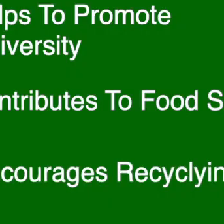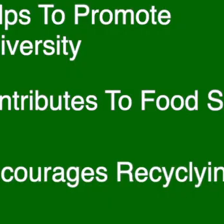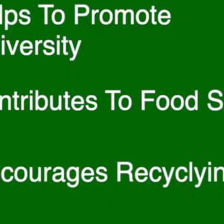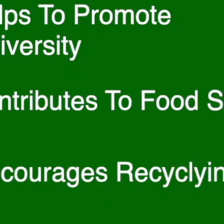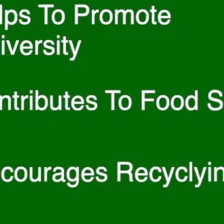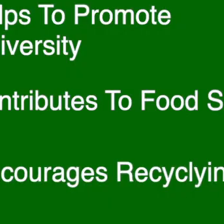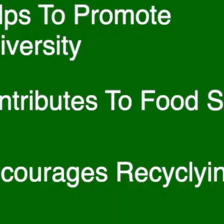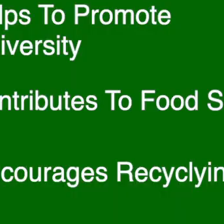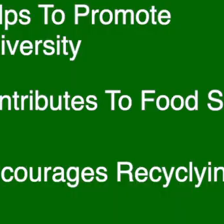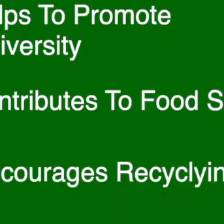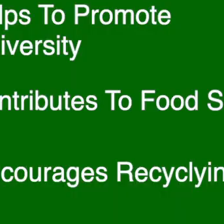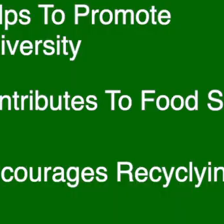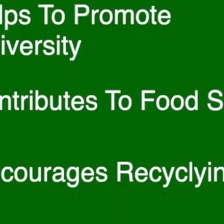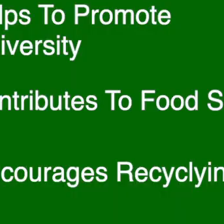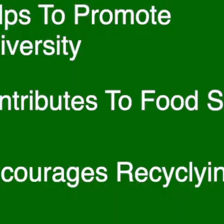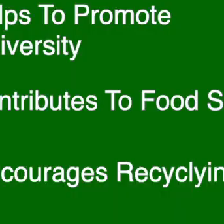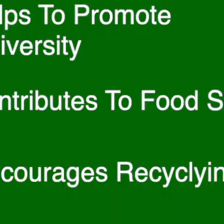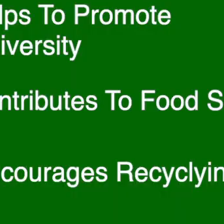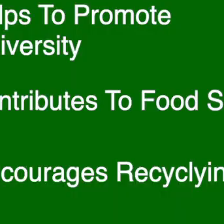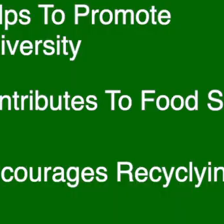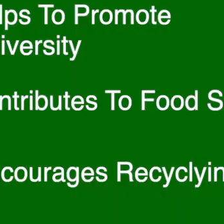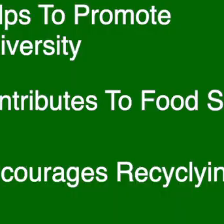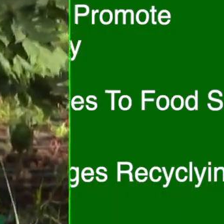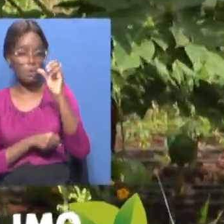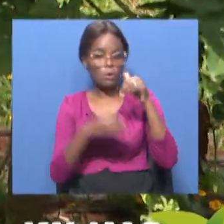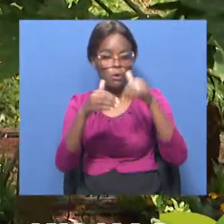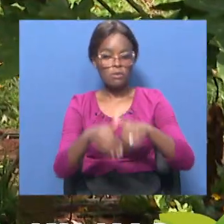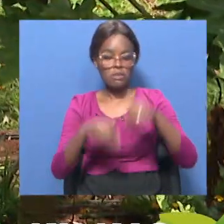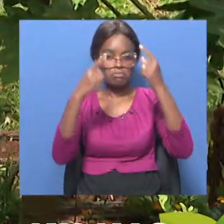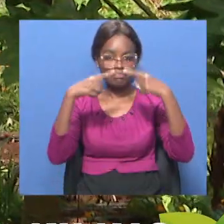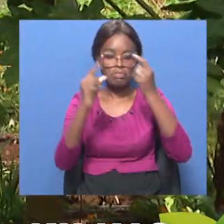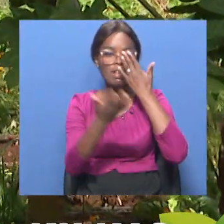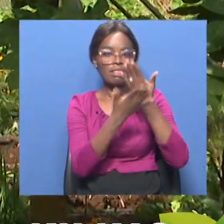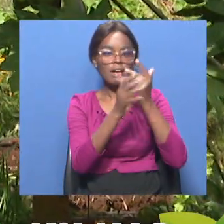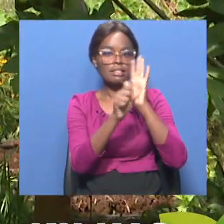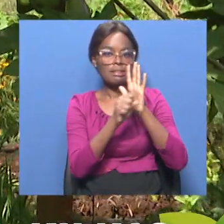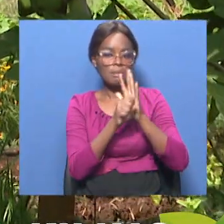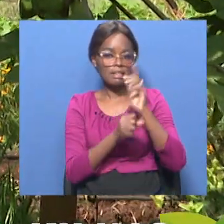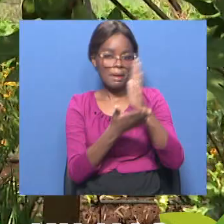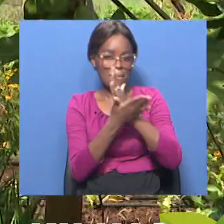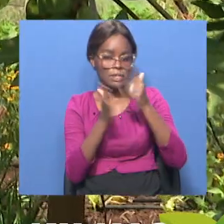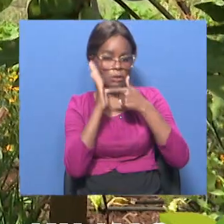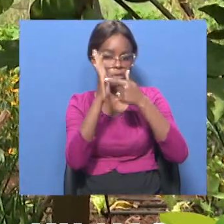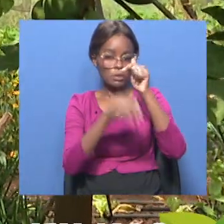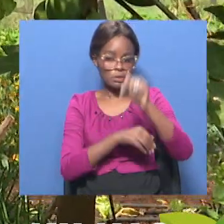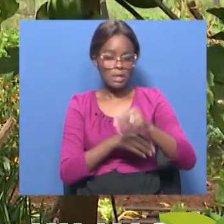are playing a crucial role in ensuring that this Ololo farm thrives. So thank you so much for being